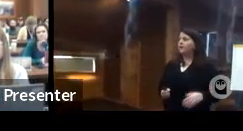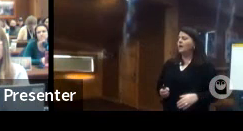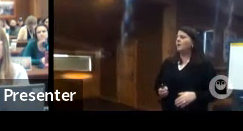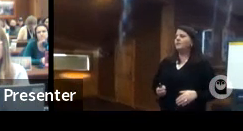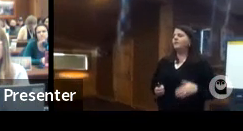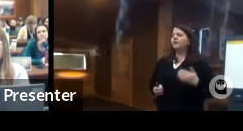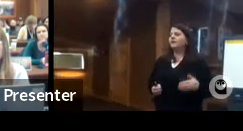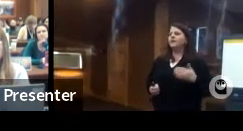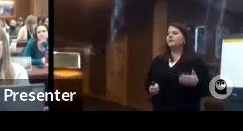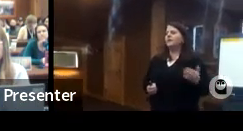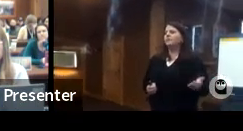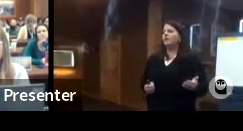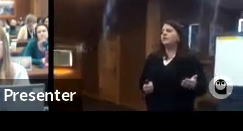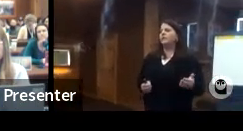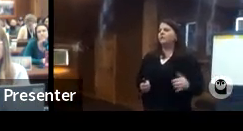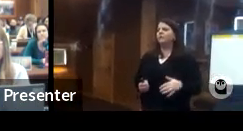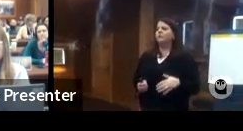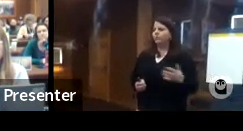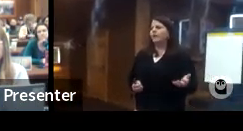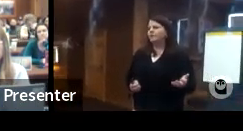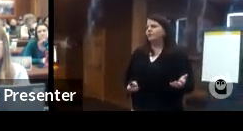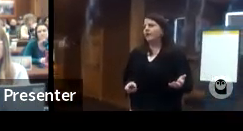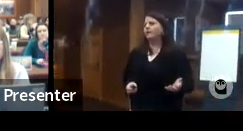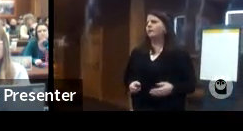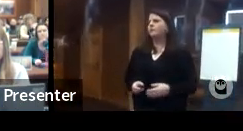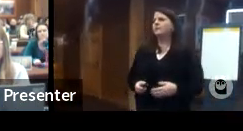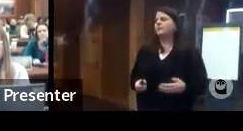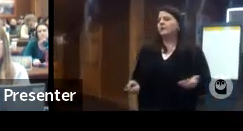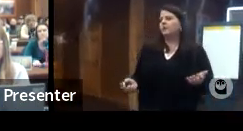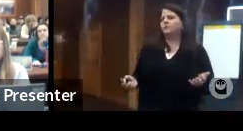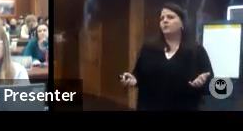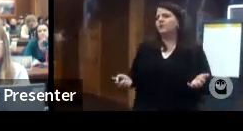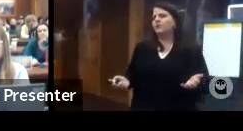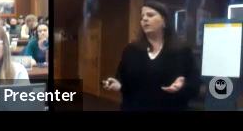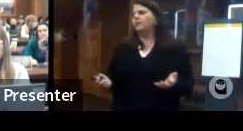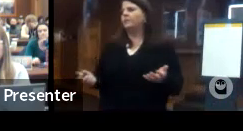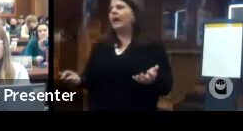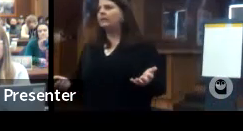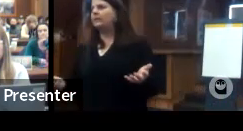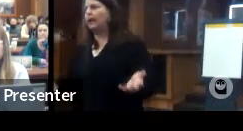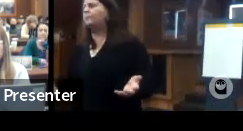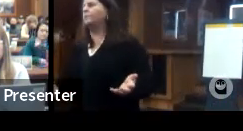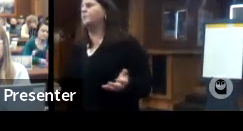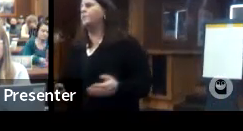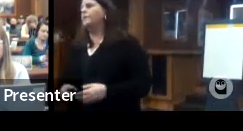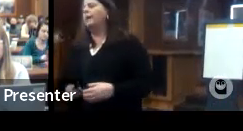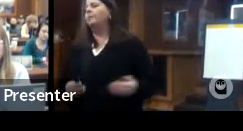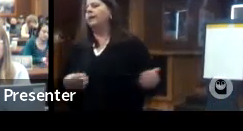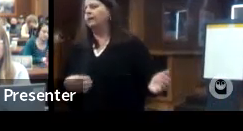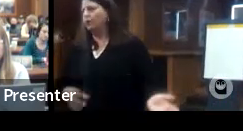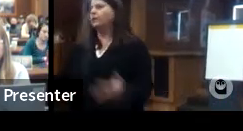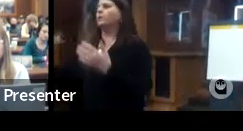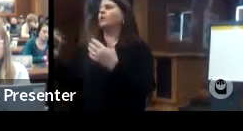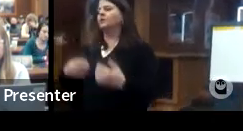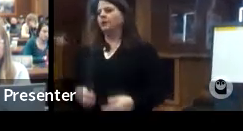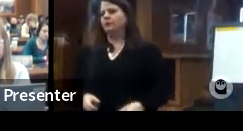information. But if they're asking the same question, we absolutely can object and say, you know, objection, Your Honor, it's been asked and answered,